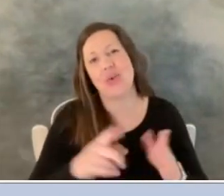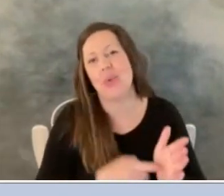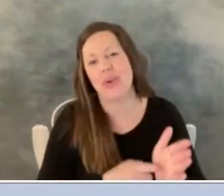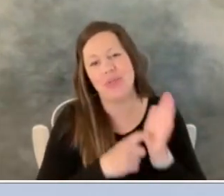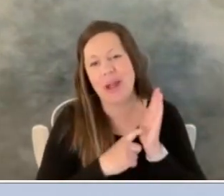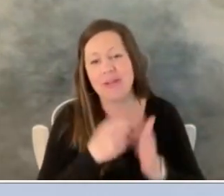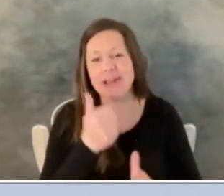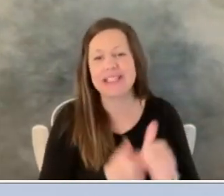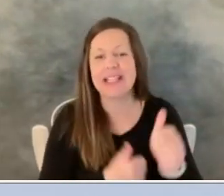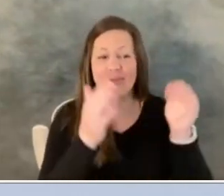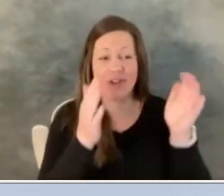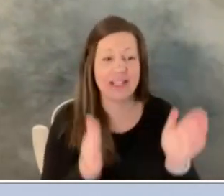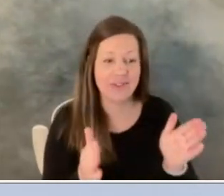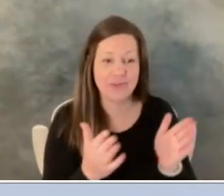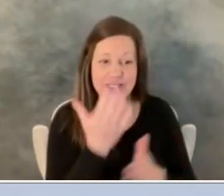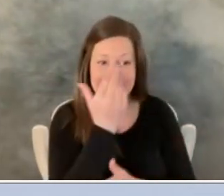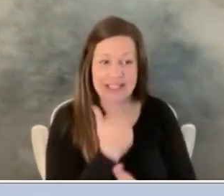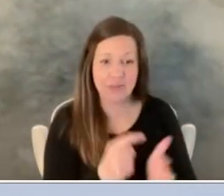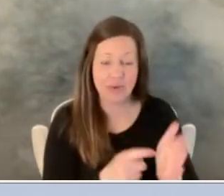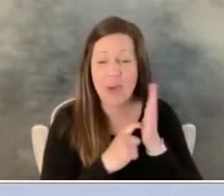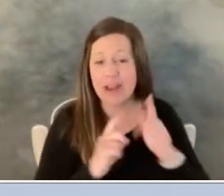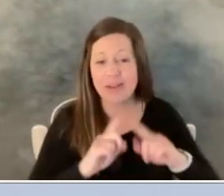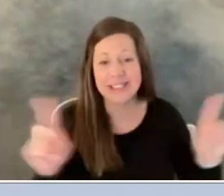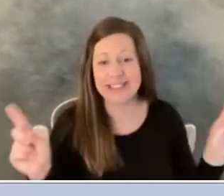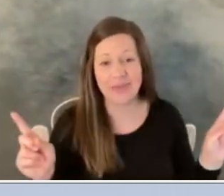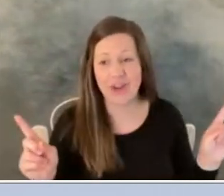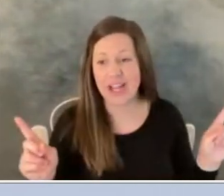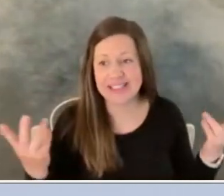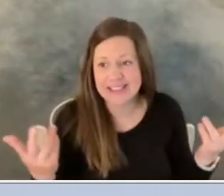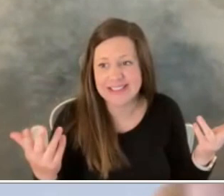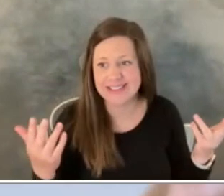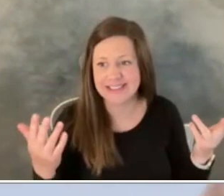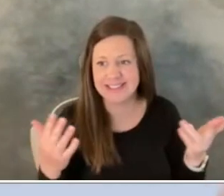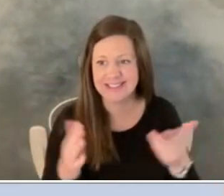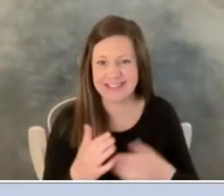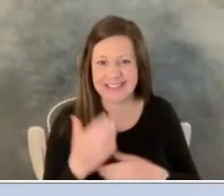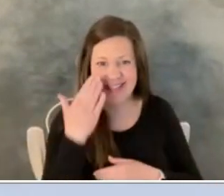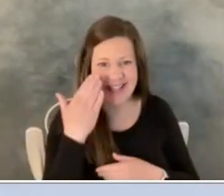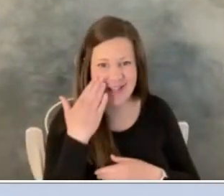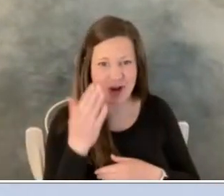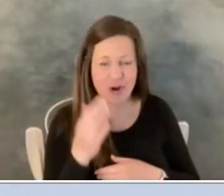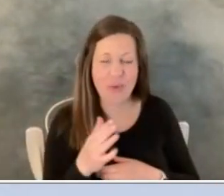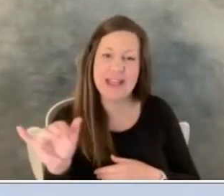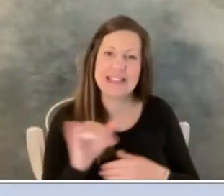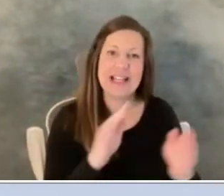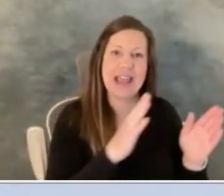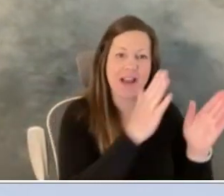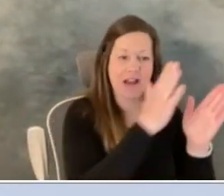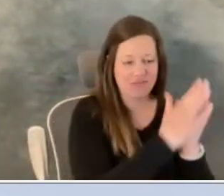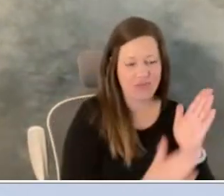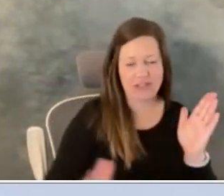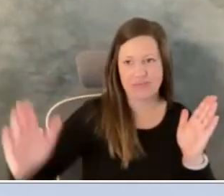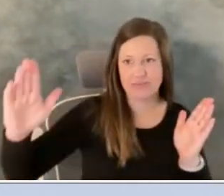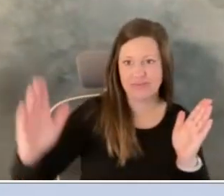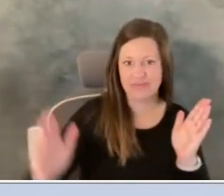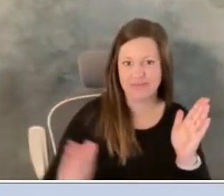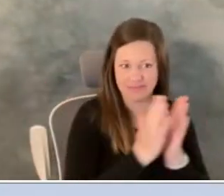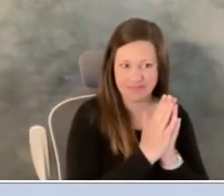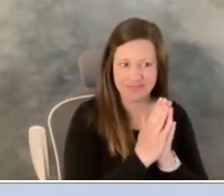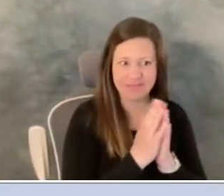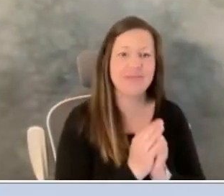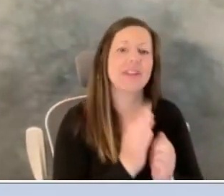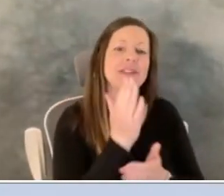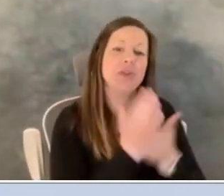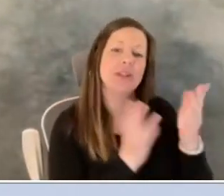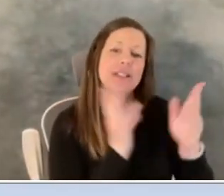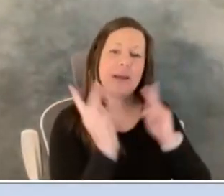every individual's sleep requirement is different in the population. We are like on this bell-shaped curve. So there are people, majority of them,